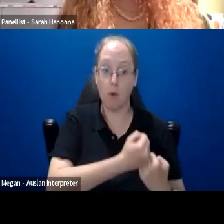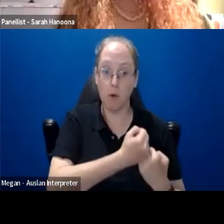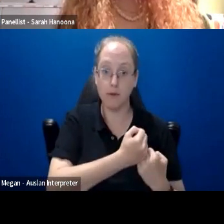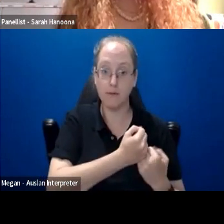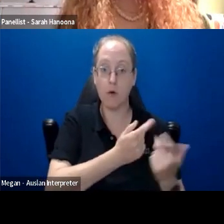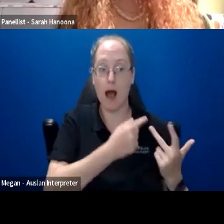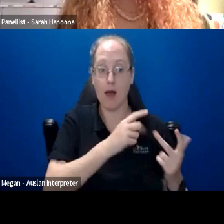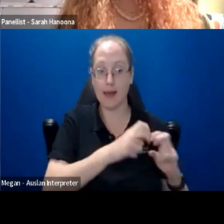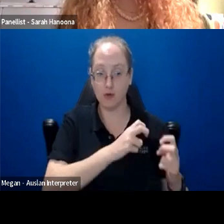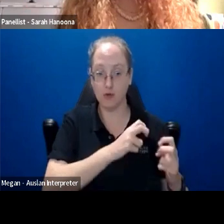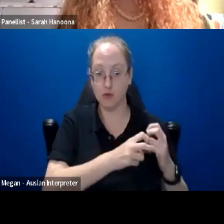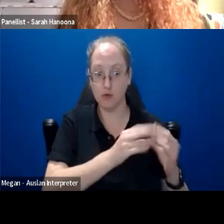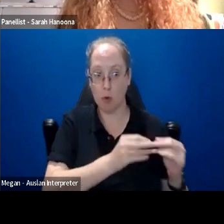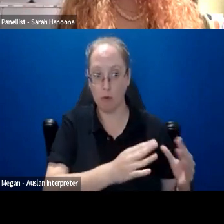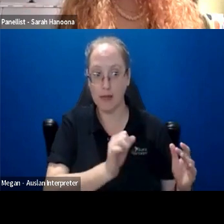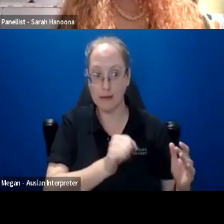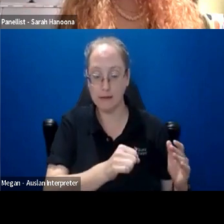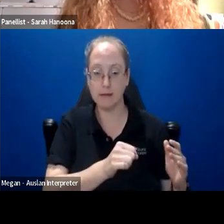and other